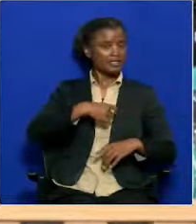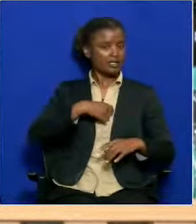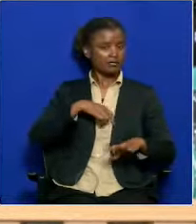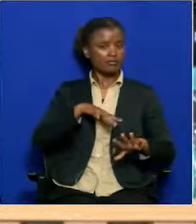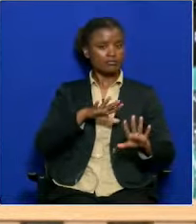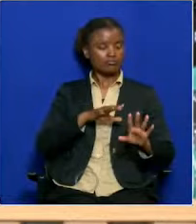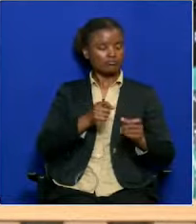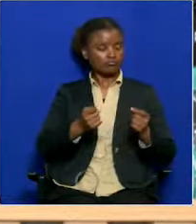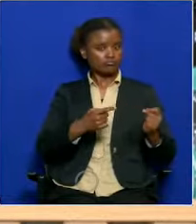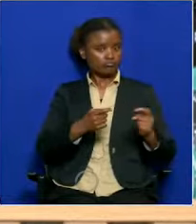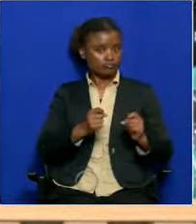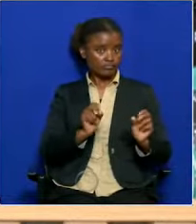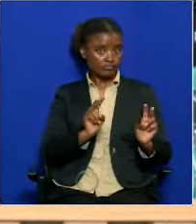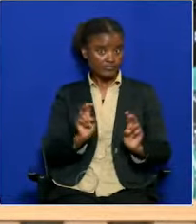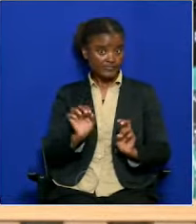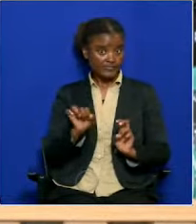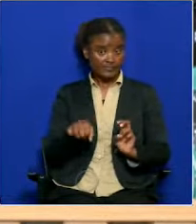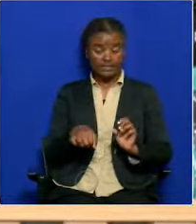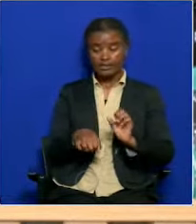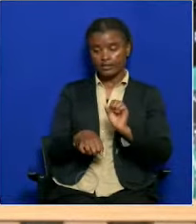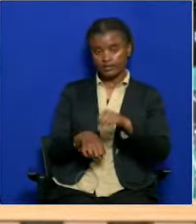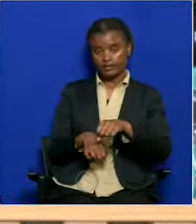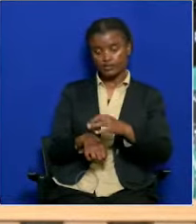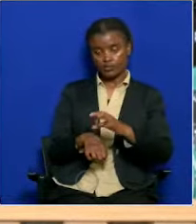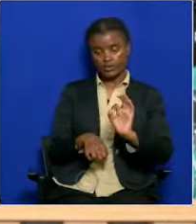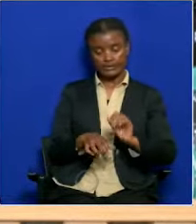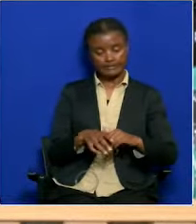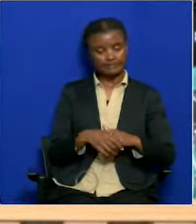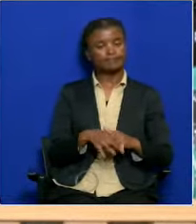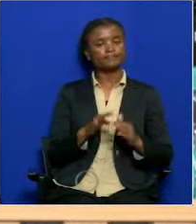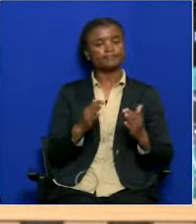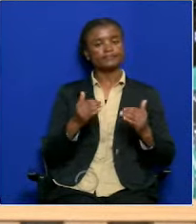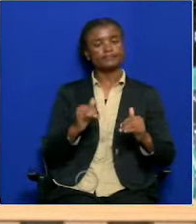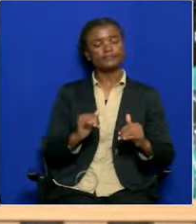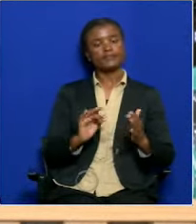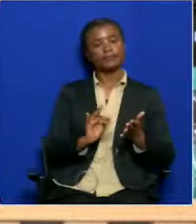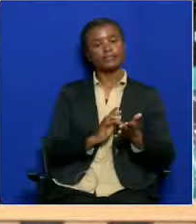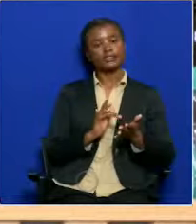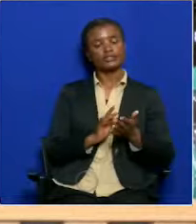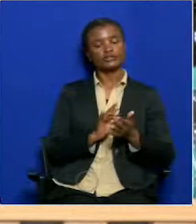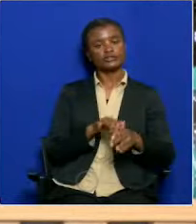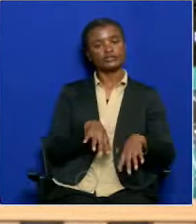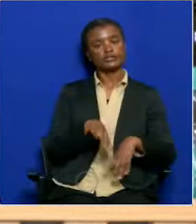And then if you go to page 58,